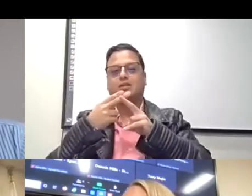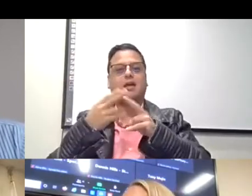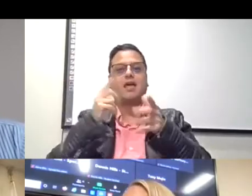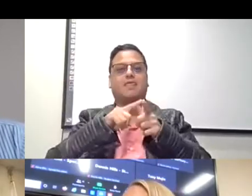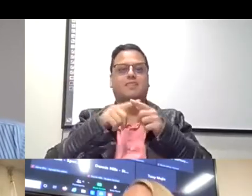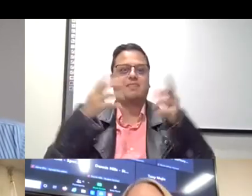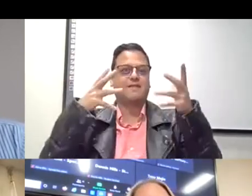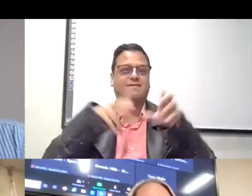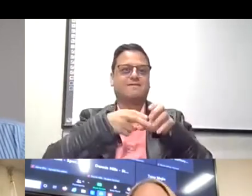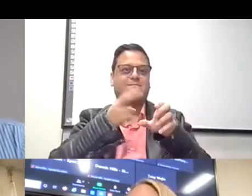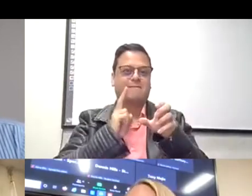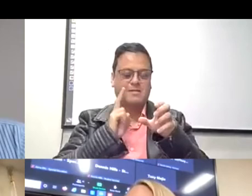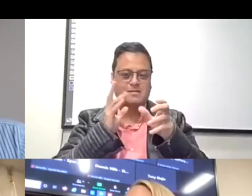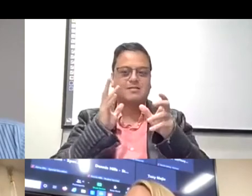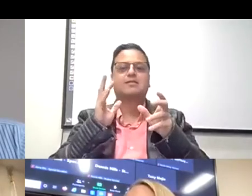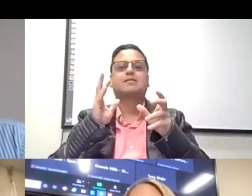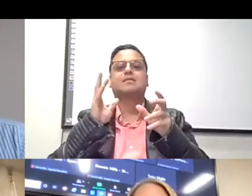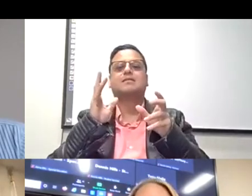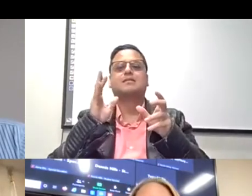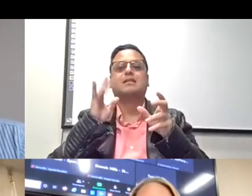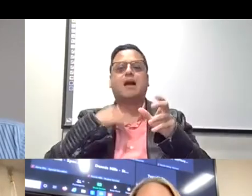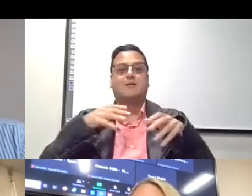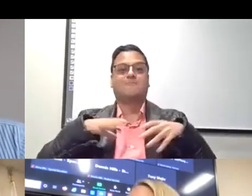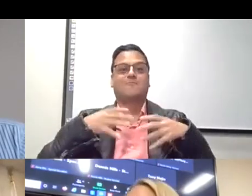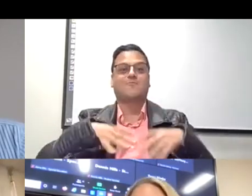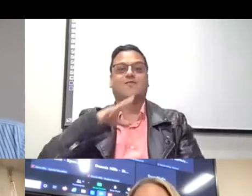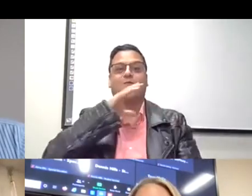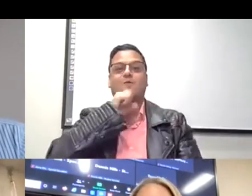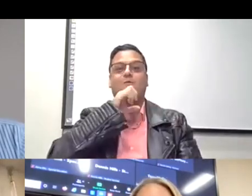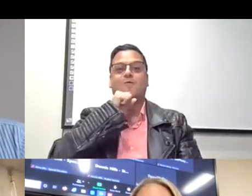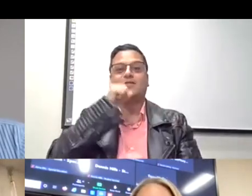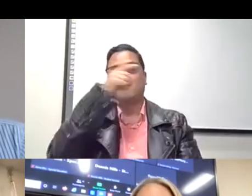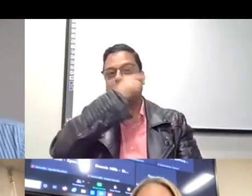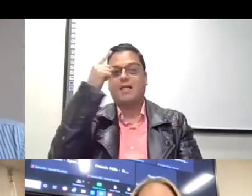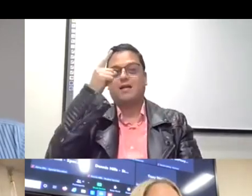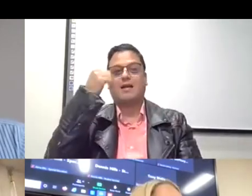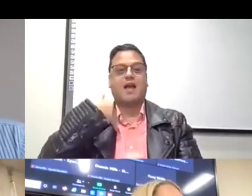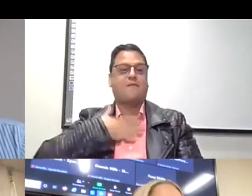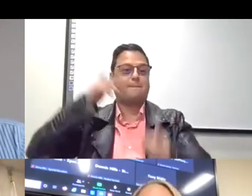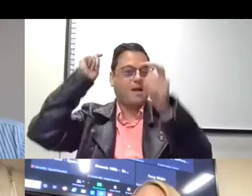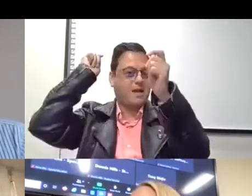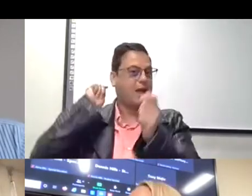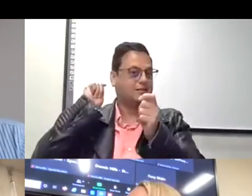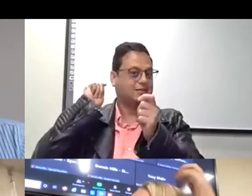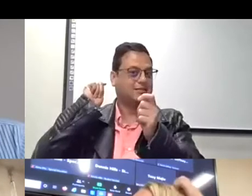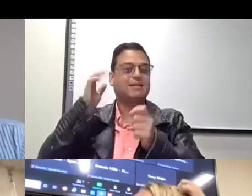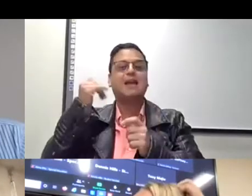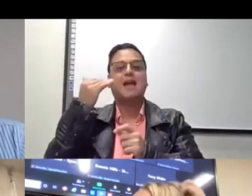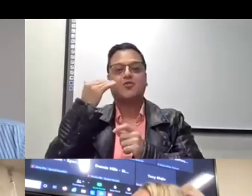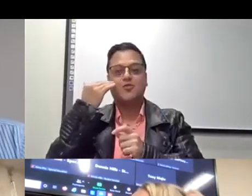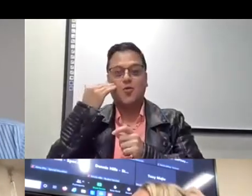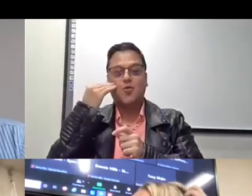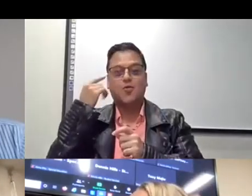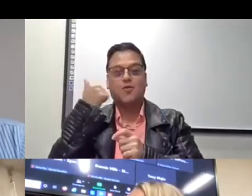here, but I am dressed in orange and black, and I have my hat. And I know that for all of you,